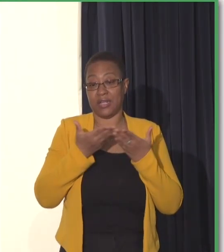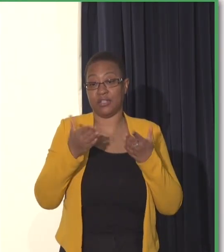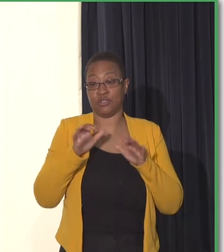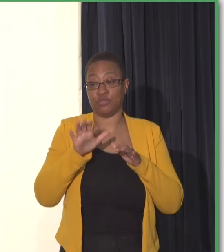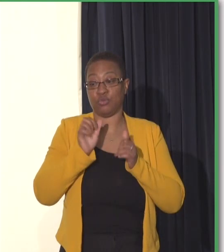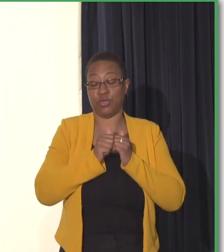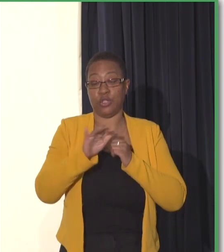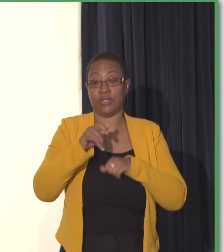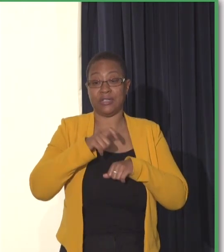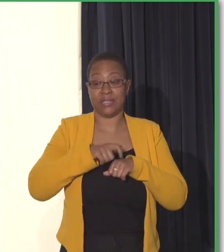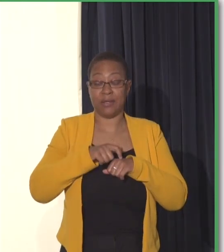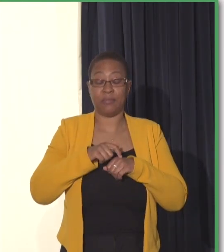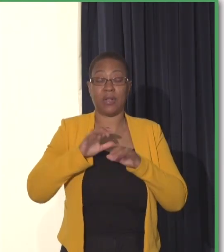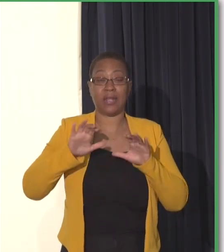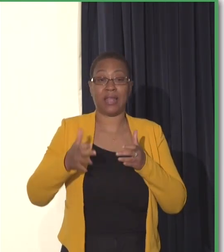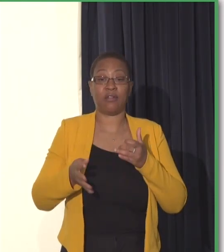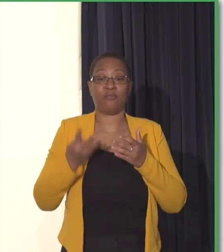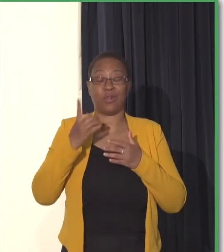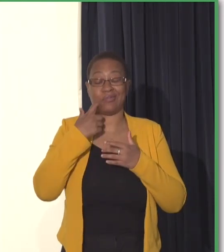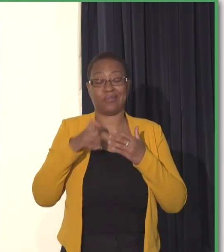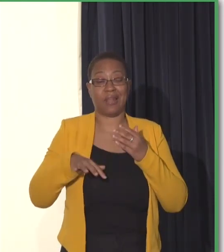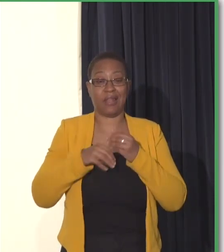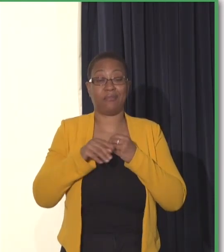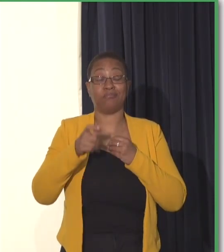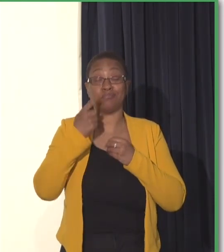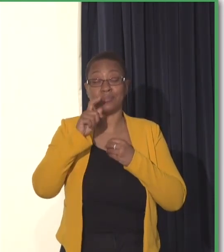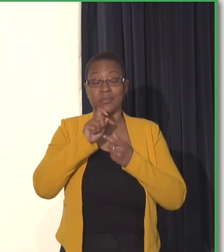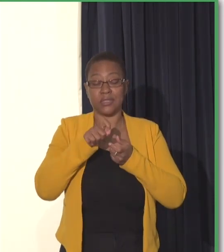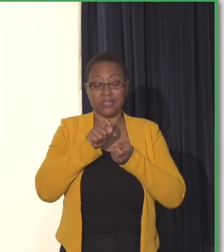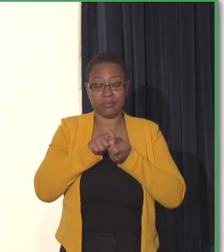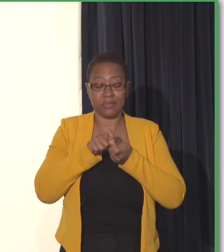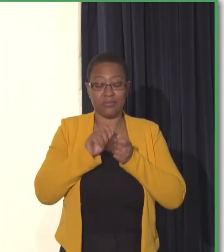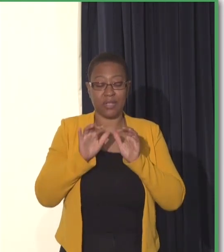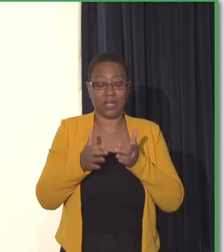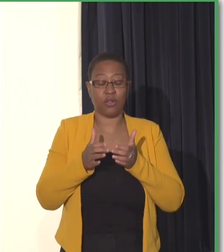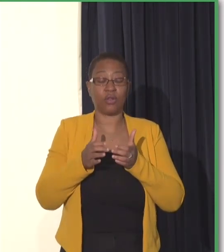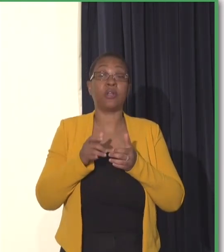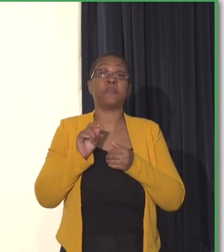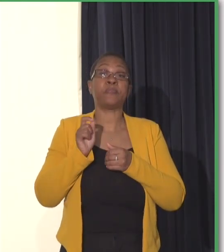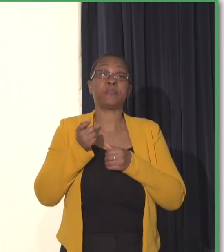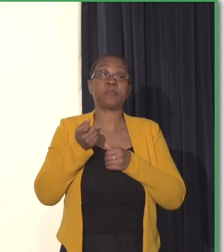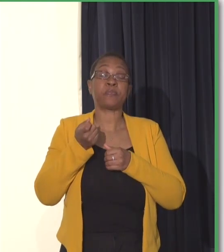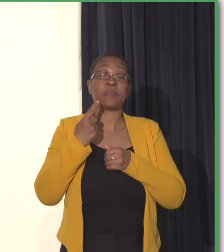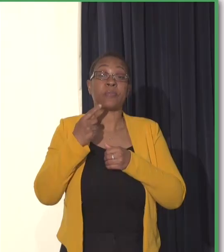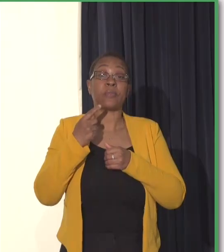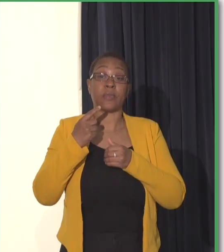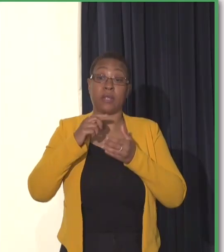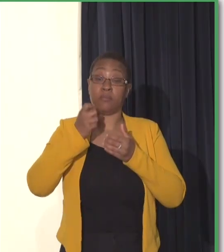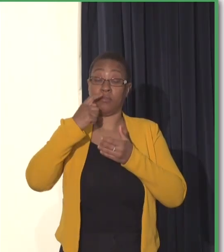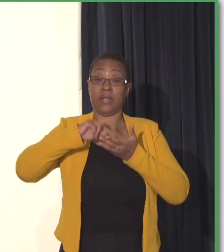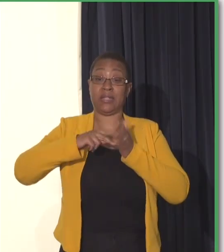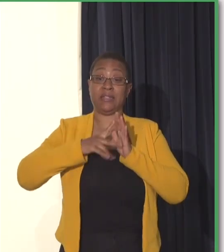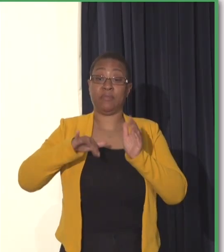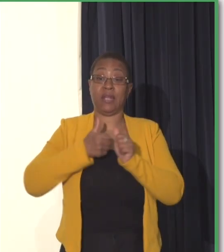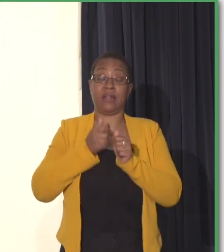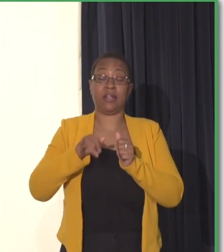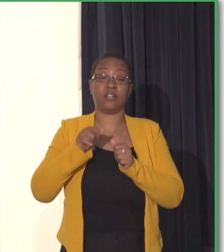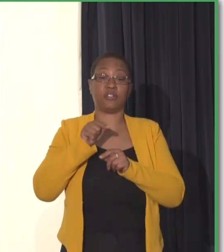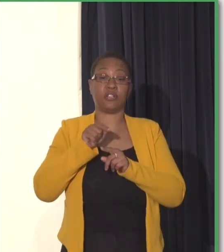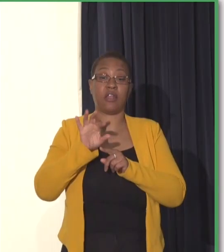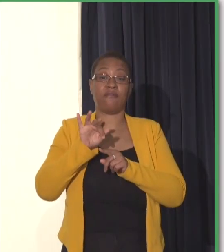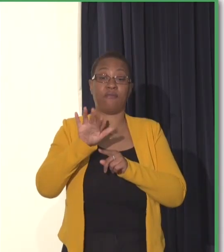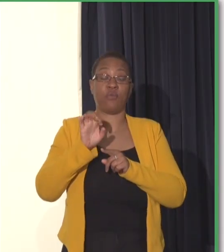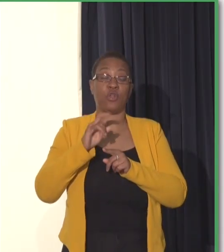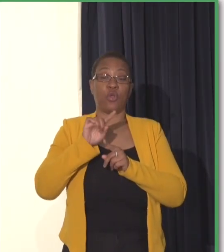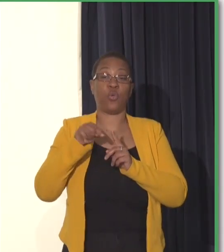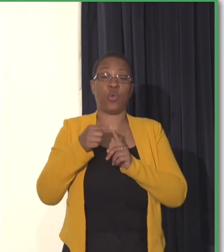But Category 4 was added, and it's a very specific category. And the intent of this is for force when we are